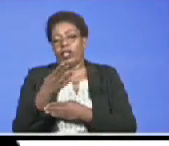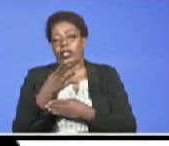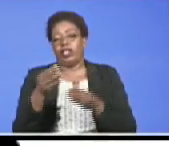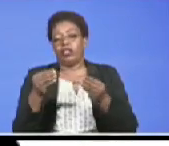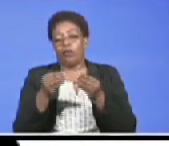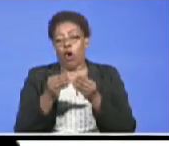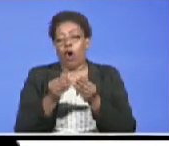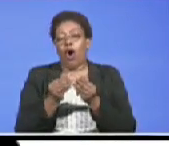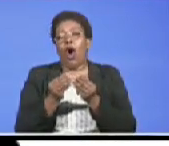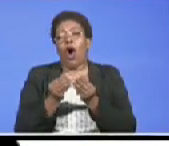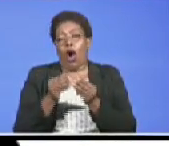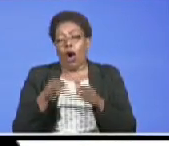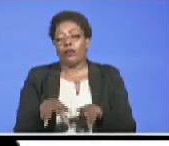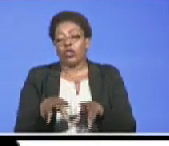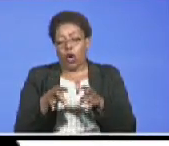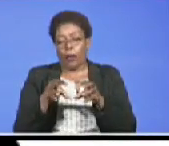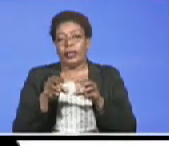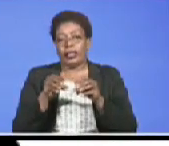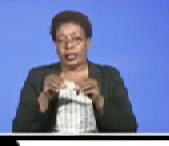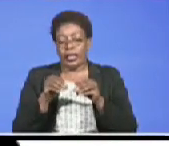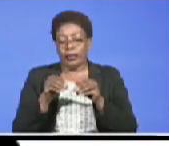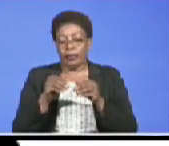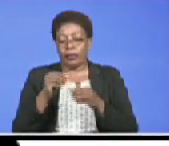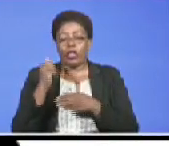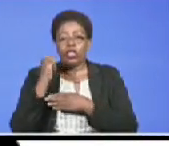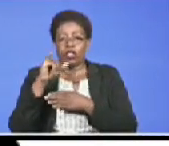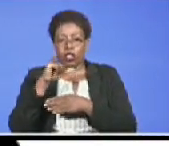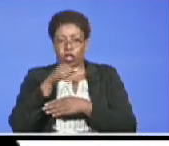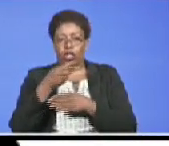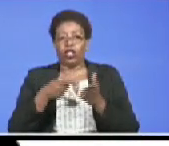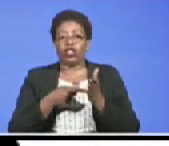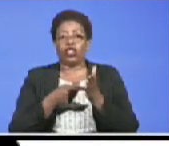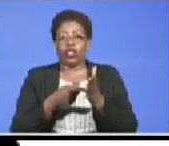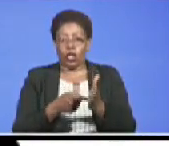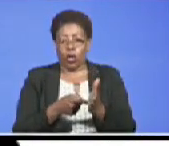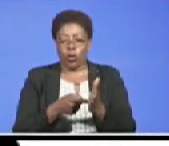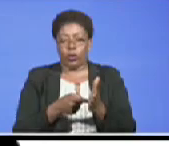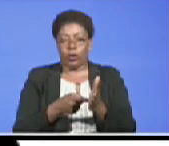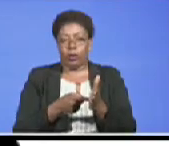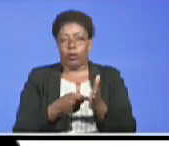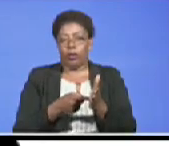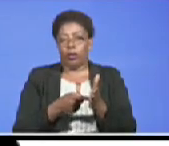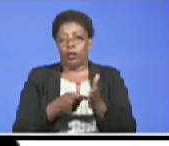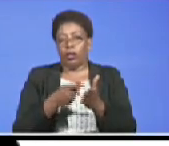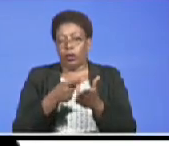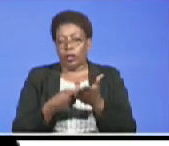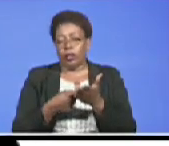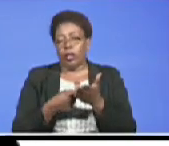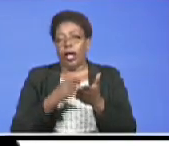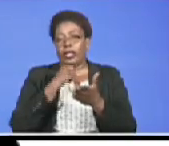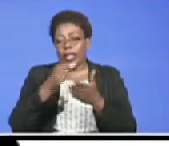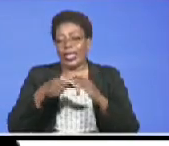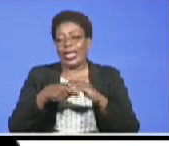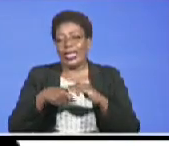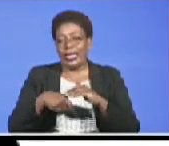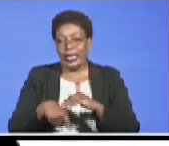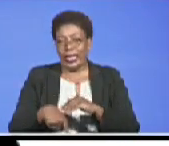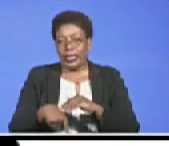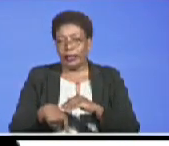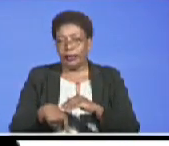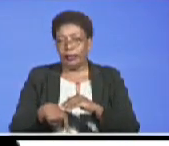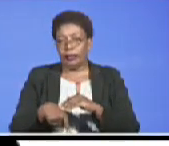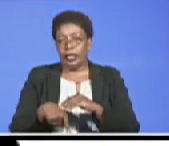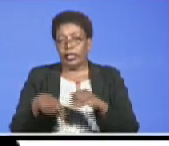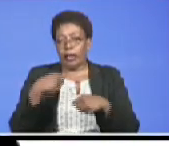absorbency. Doing a test against popular brands, Johnson showed just how much her brand is superior and helps prevent leakage. The products are